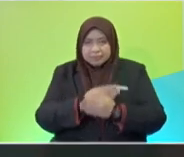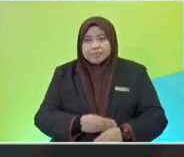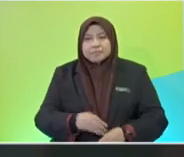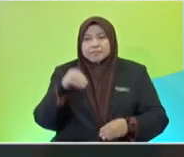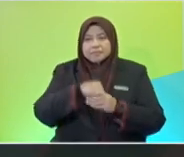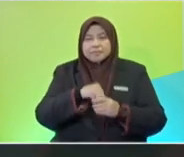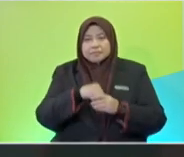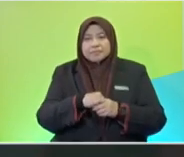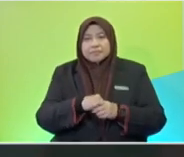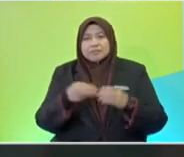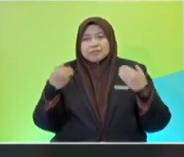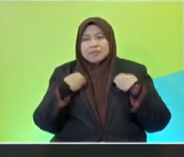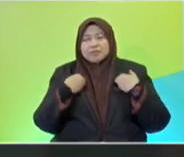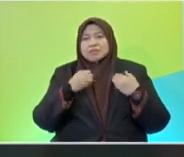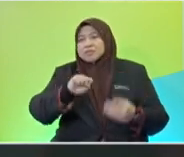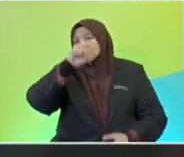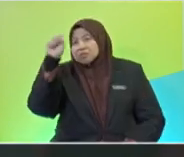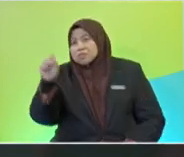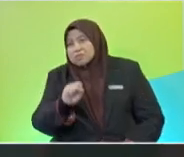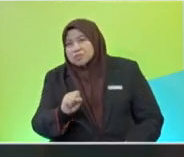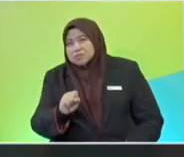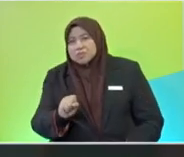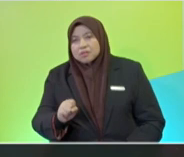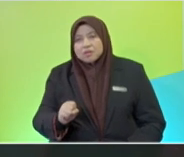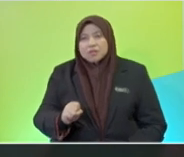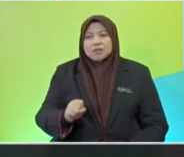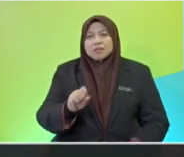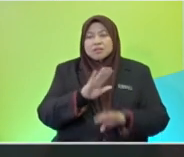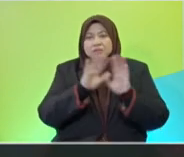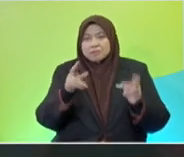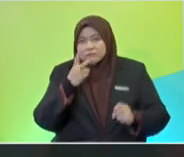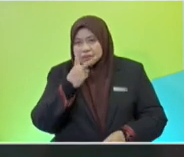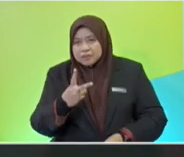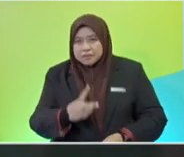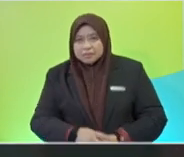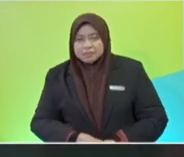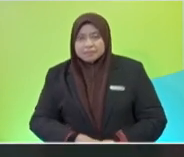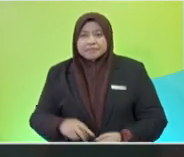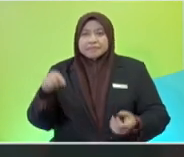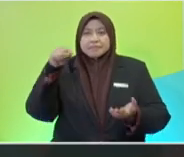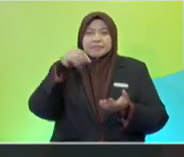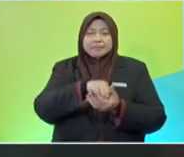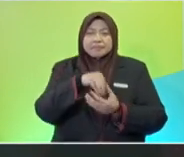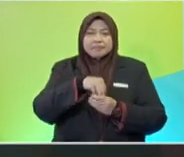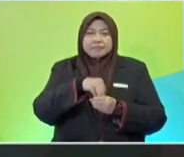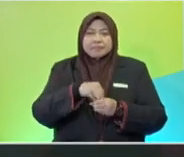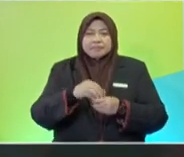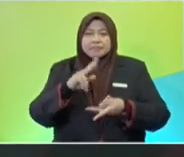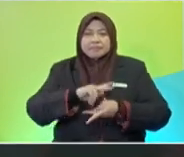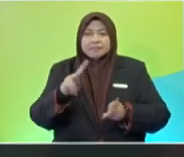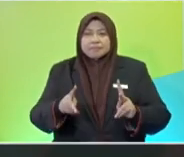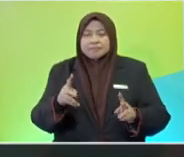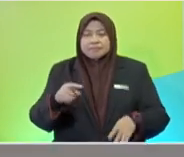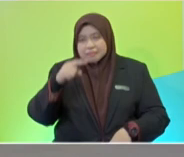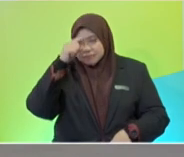actually a few questions that Sean cannot see first. Oh, okay. Okay, this dark box has only one